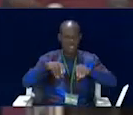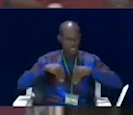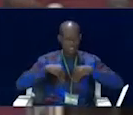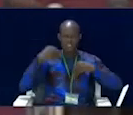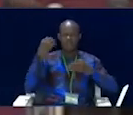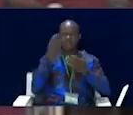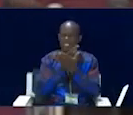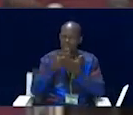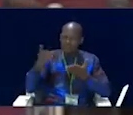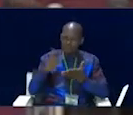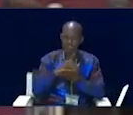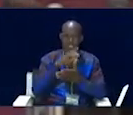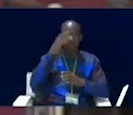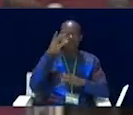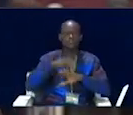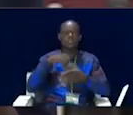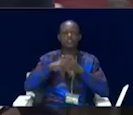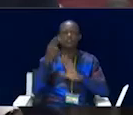Jesus.